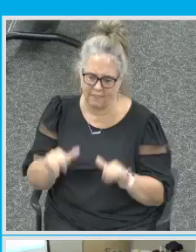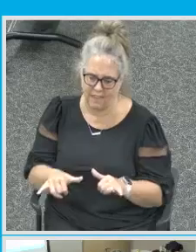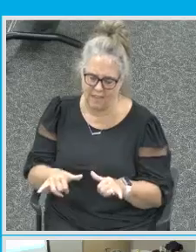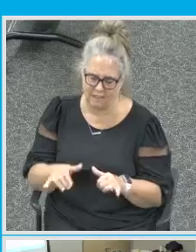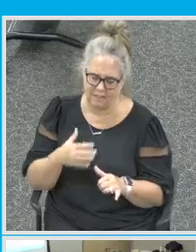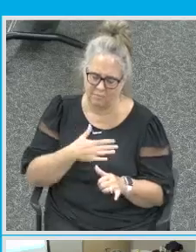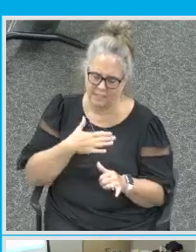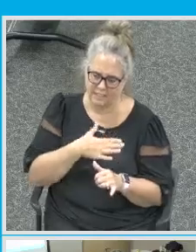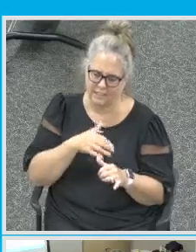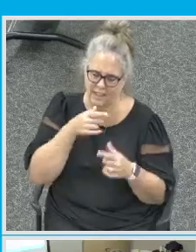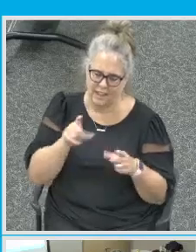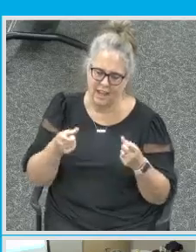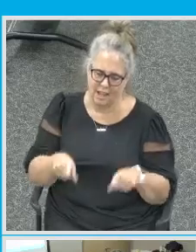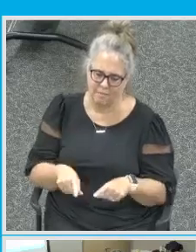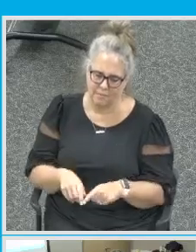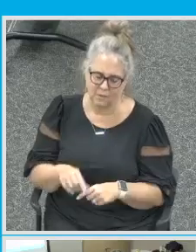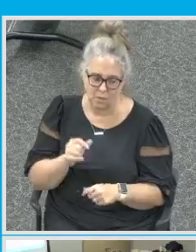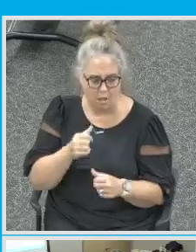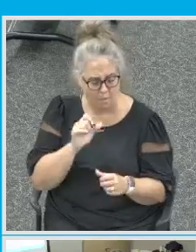lot of progress.